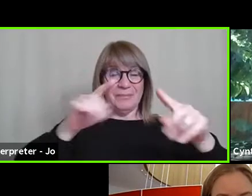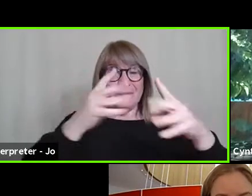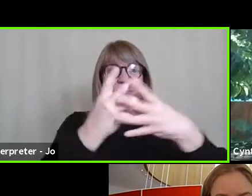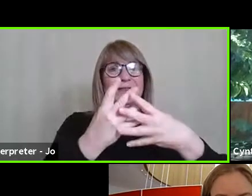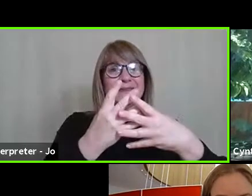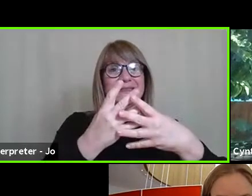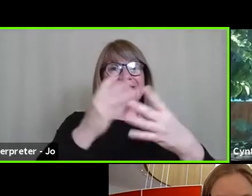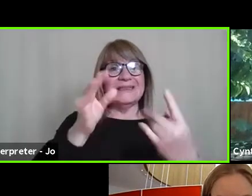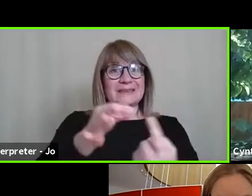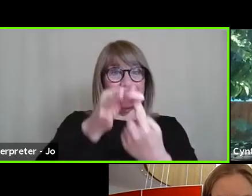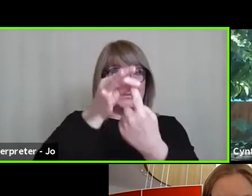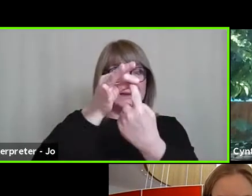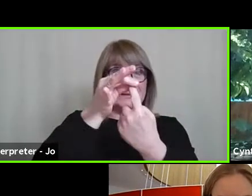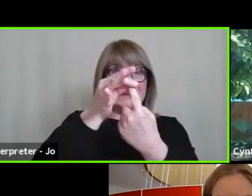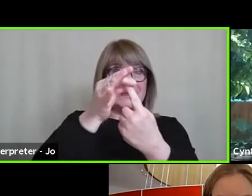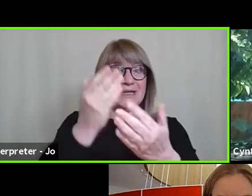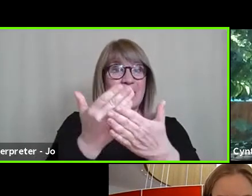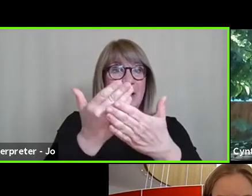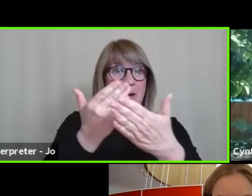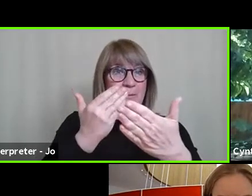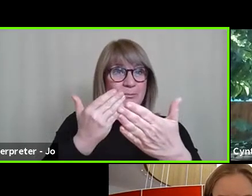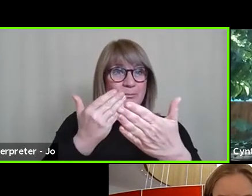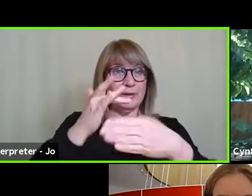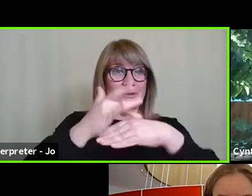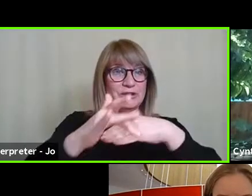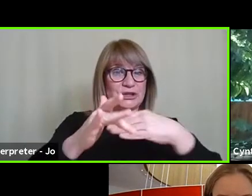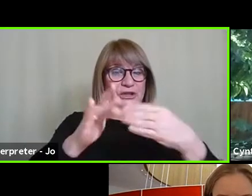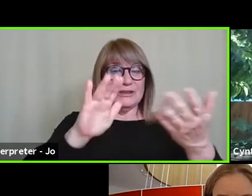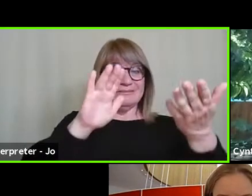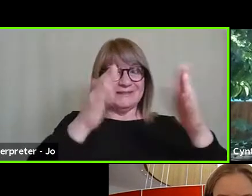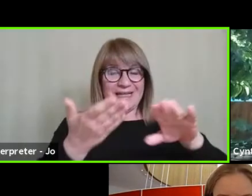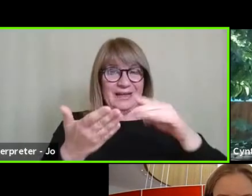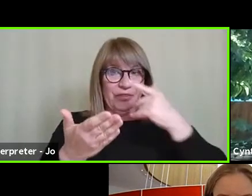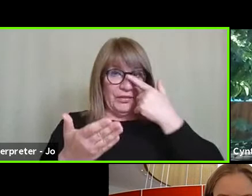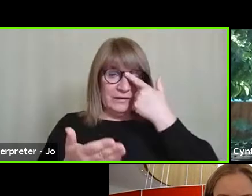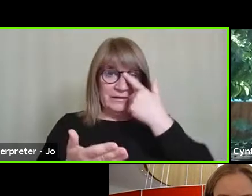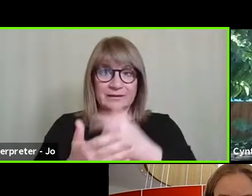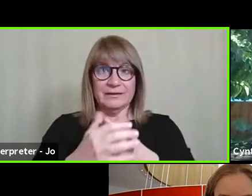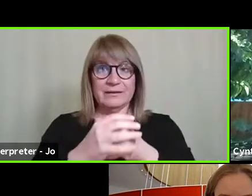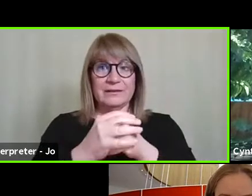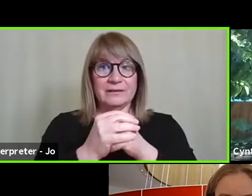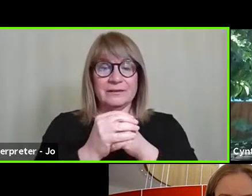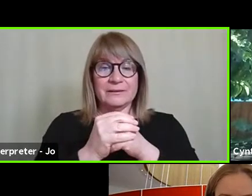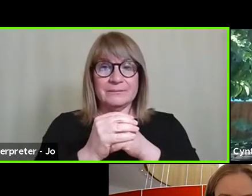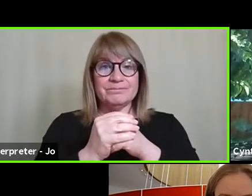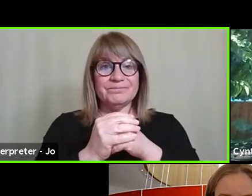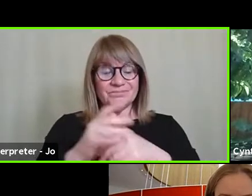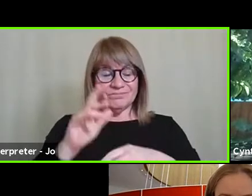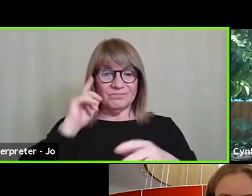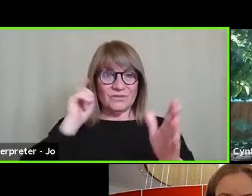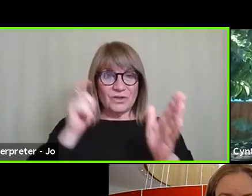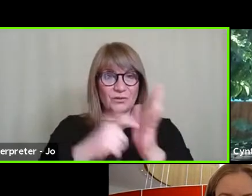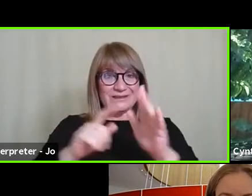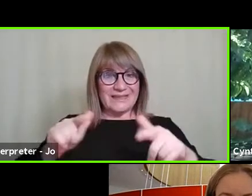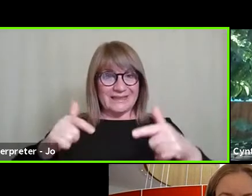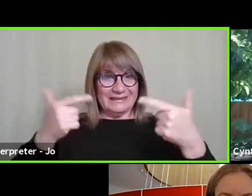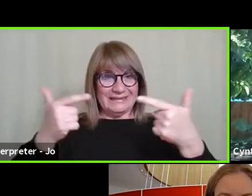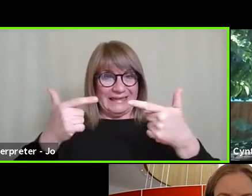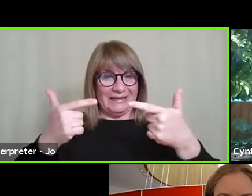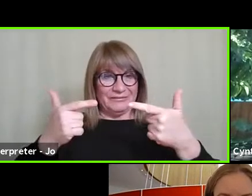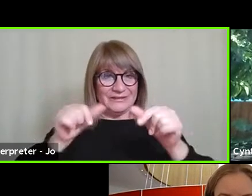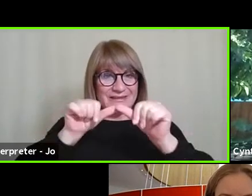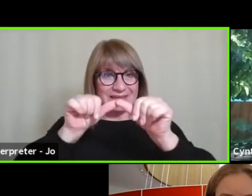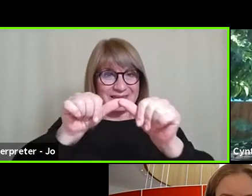and the targeting of communities both for imprisonment um and reduced lifespan and that that work was really